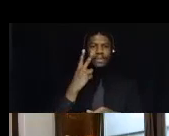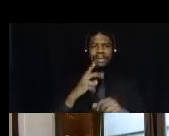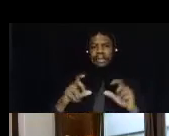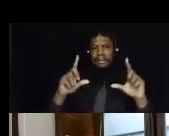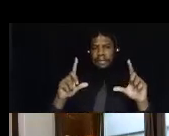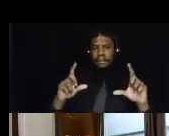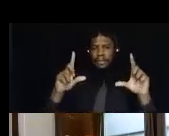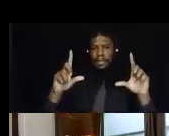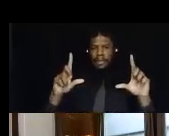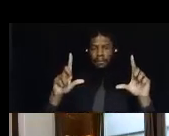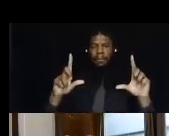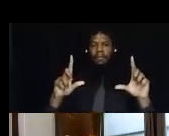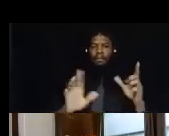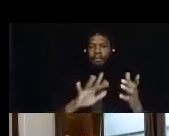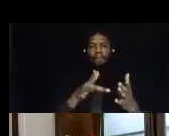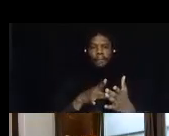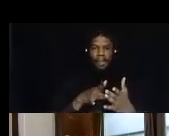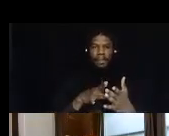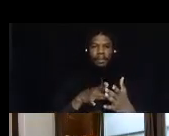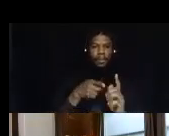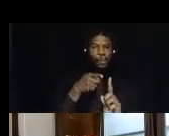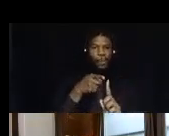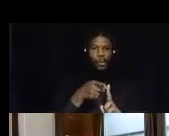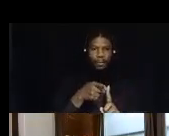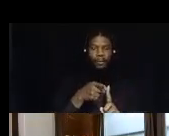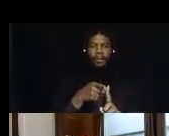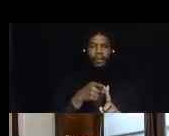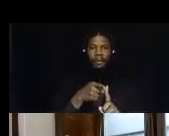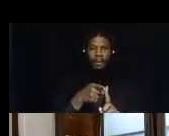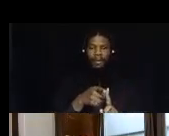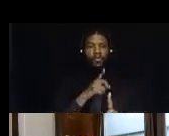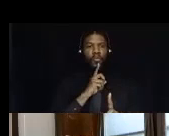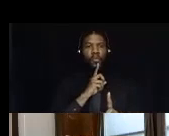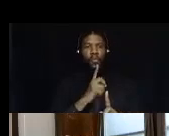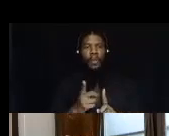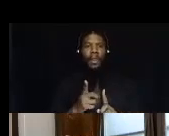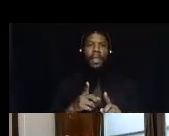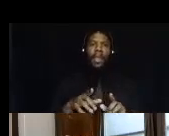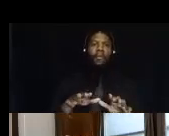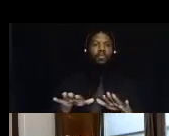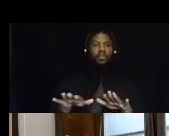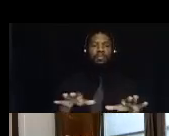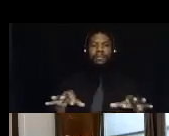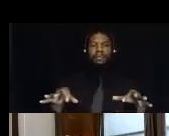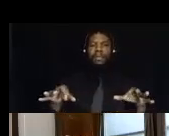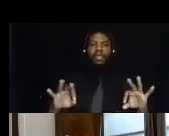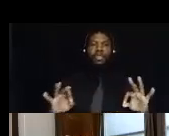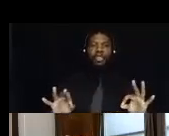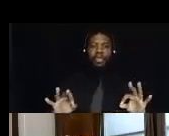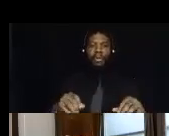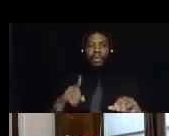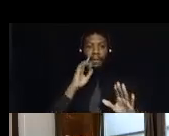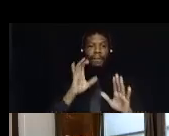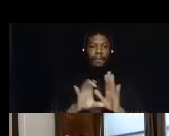about, like, that is both a very benign image of just a road, but it's also